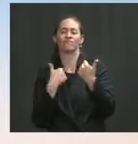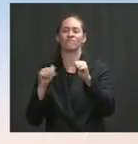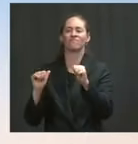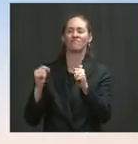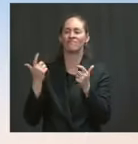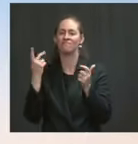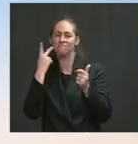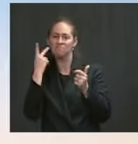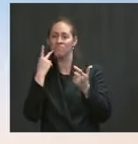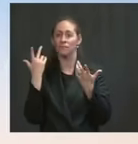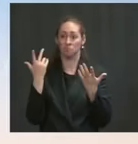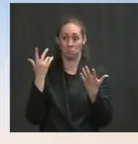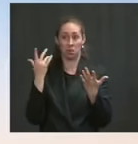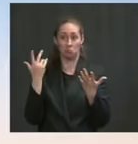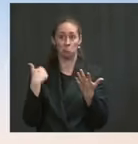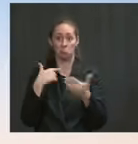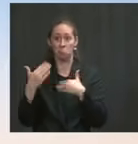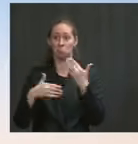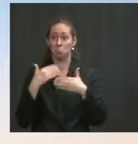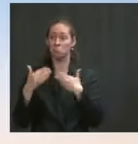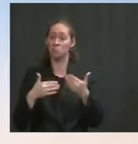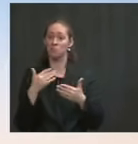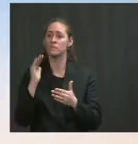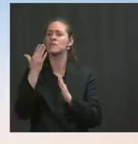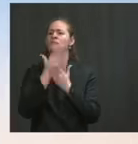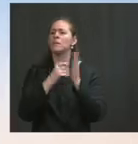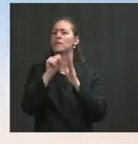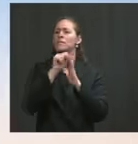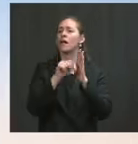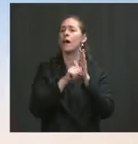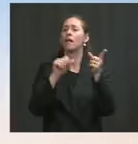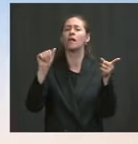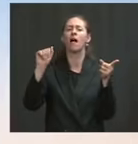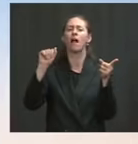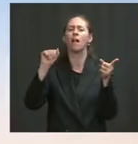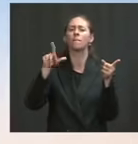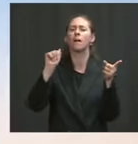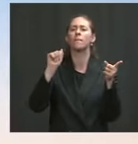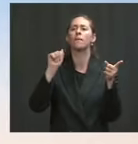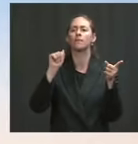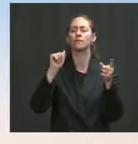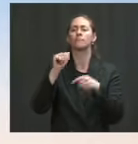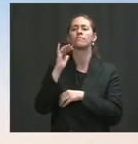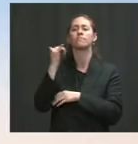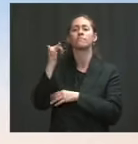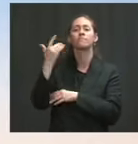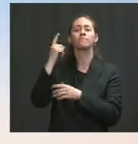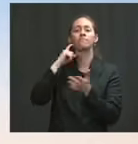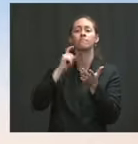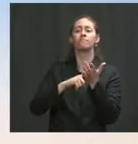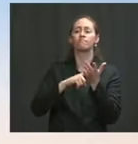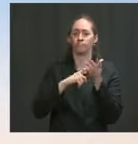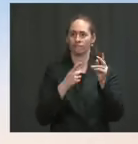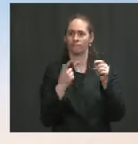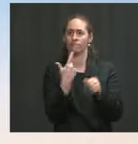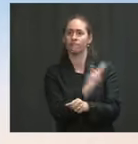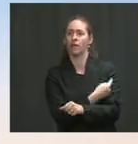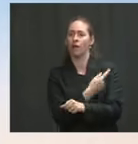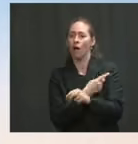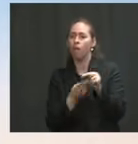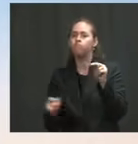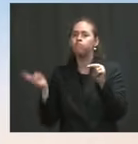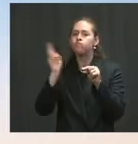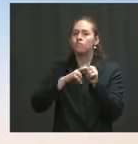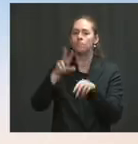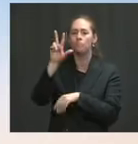seen in some states, Alabama, the adult vaccination rate increased by 3.9%. 149,000 additional adults got